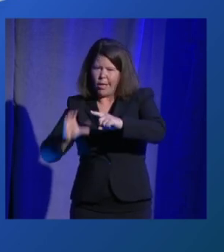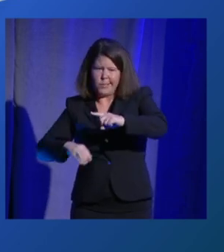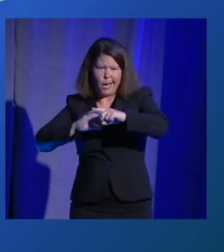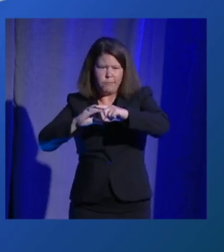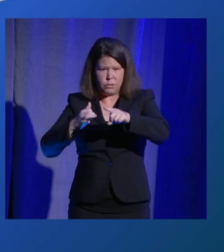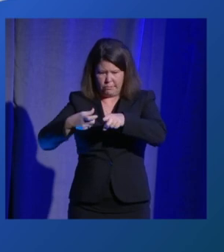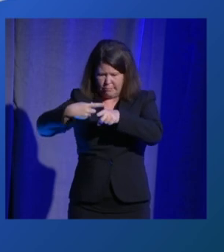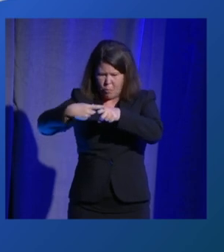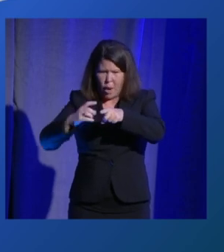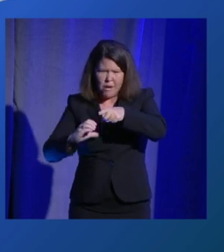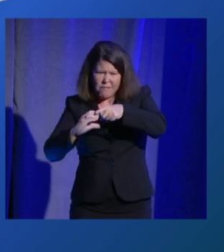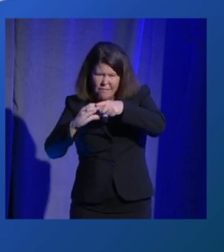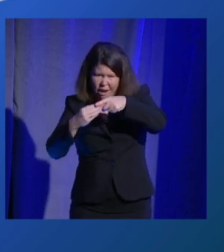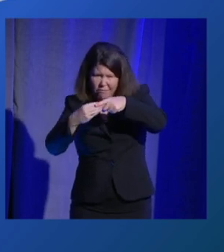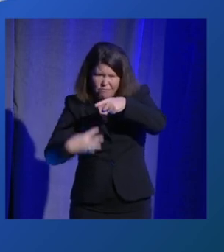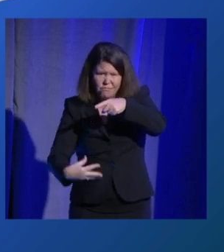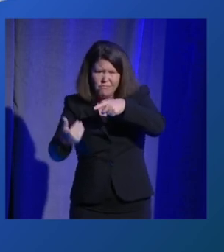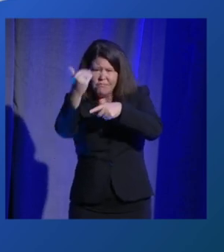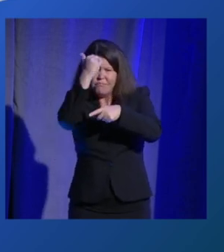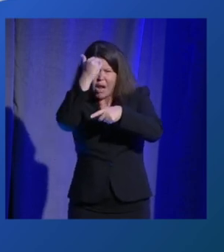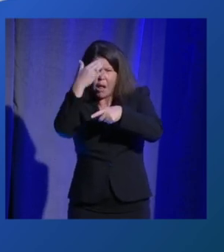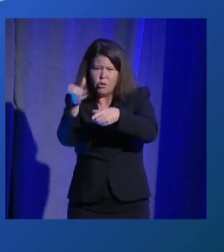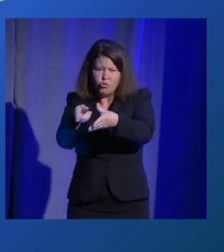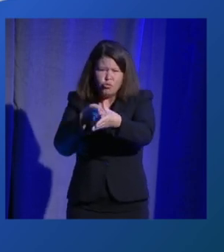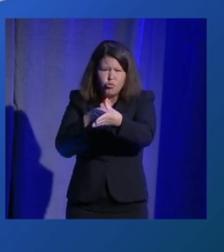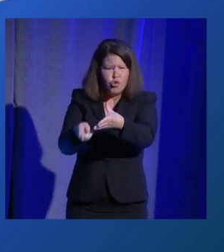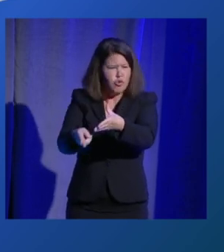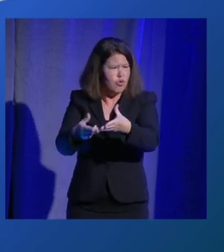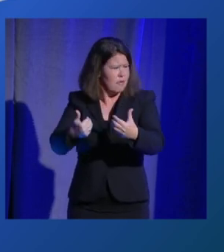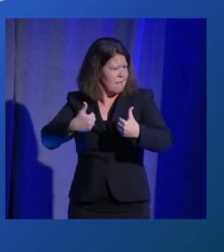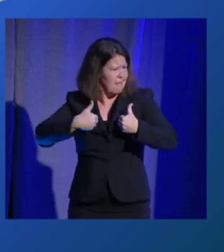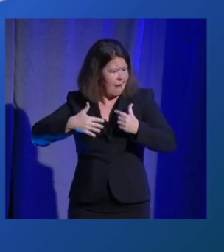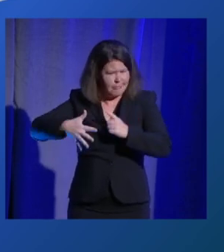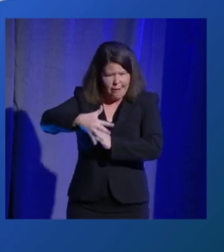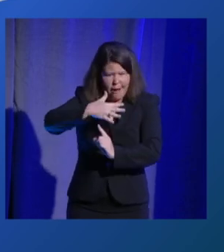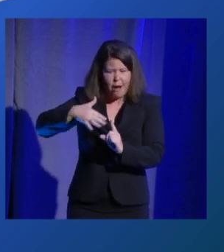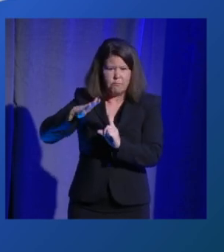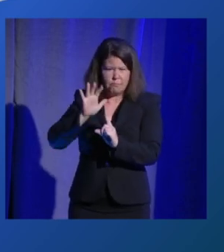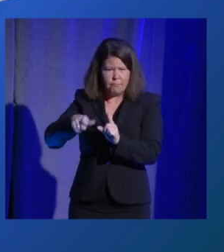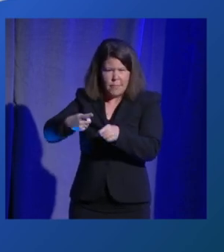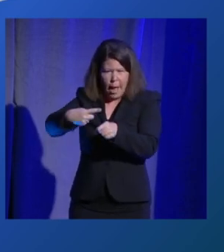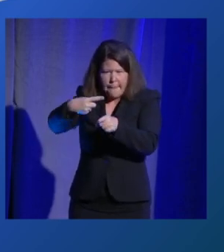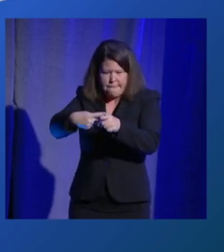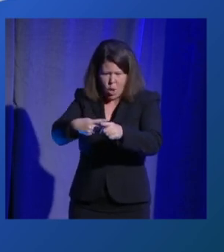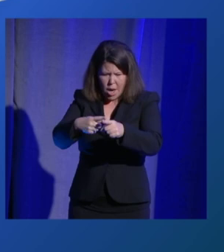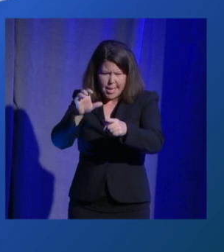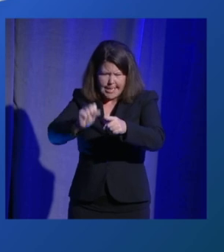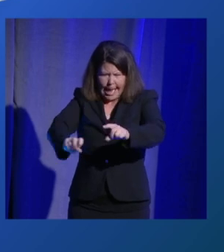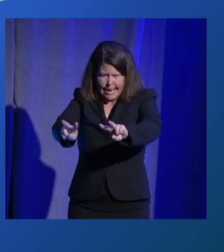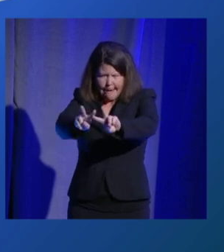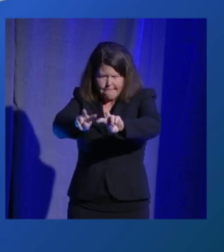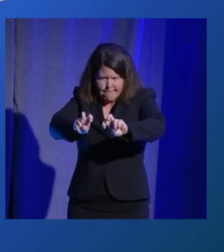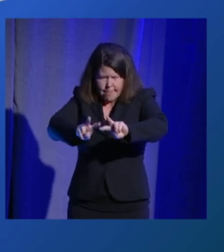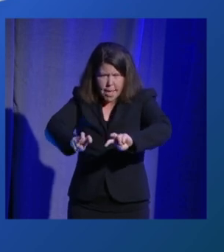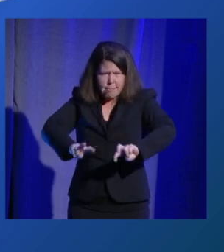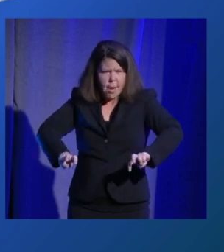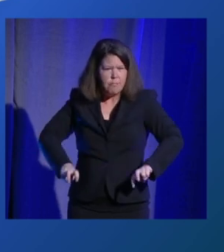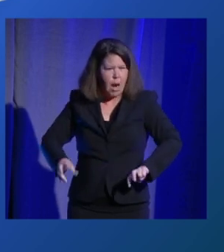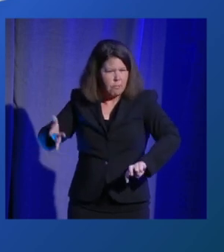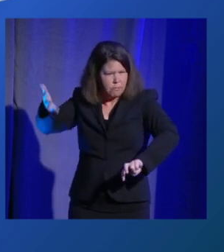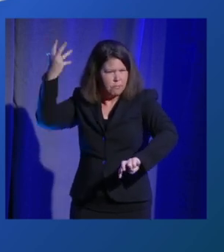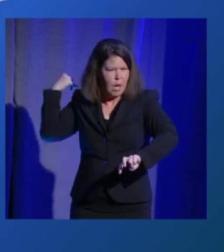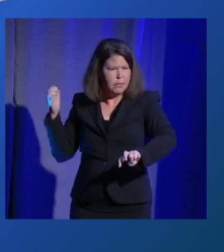it has truth and being able to interrogate that point or that space is why we're